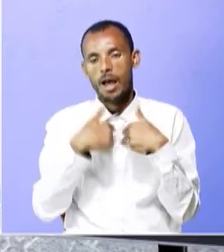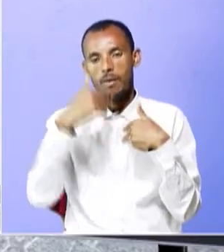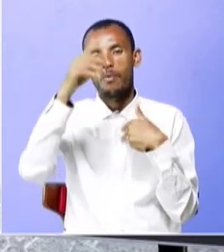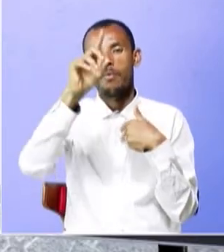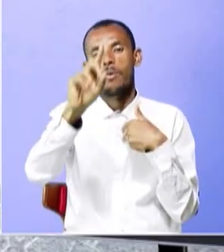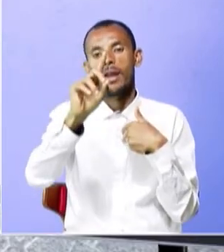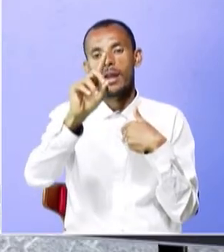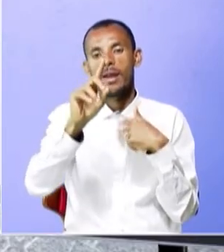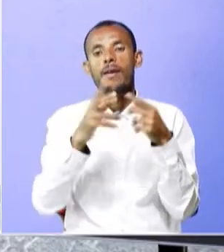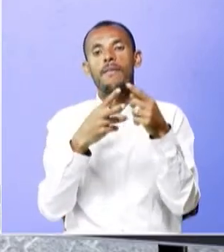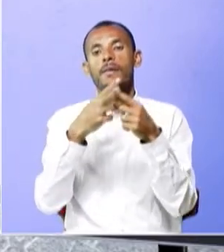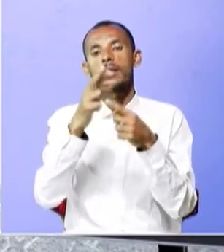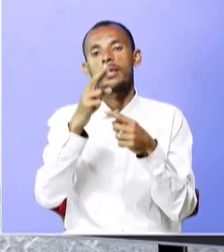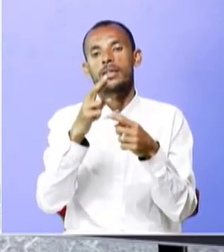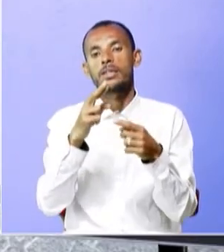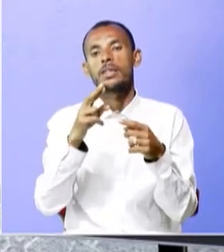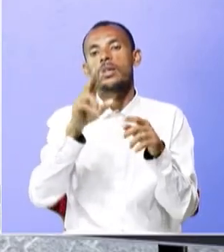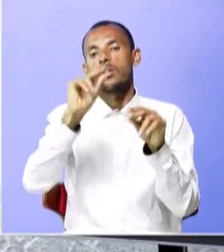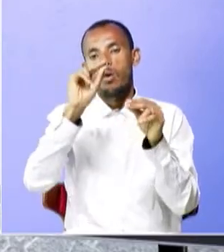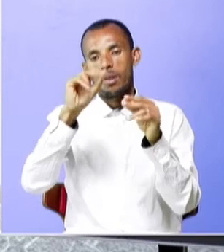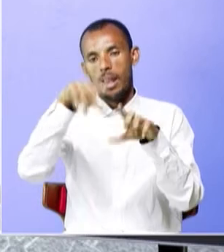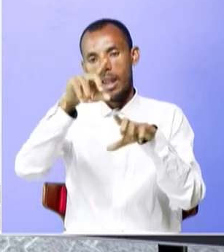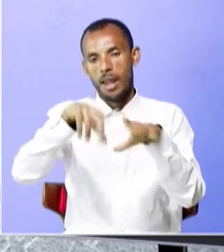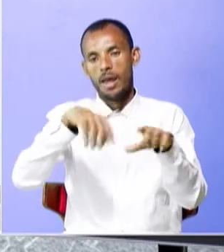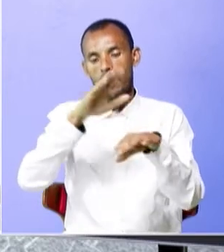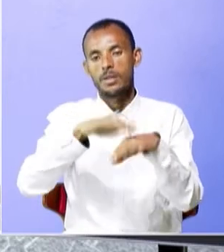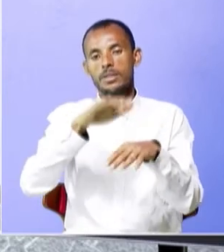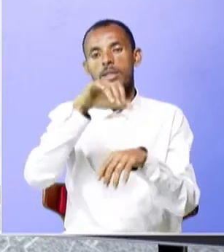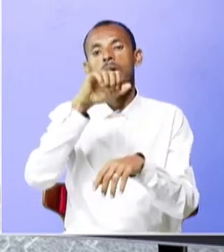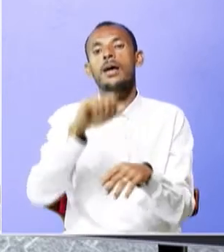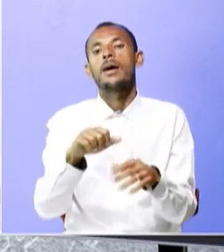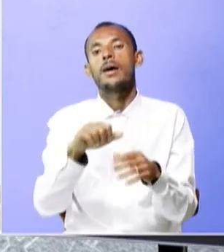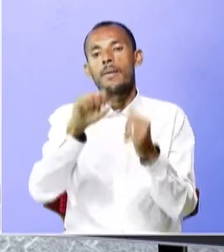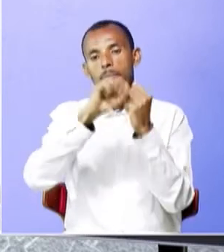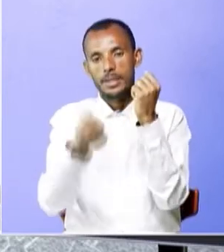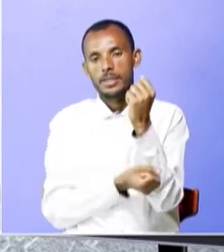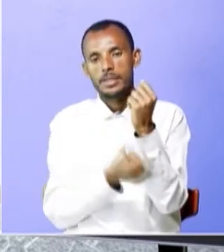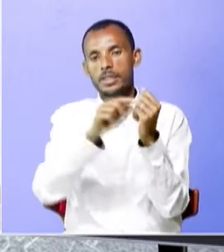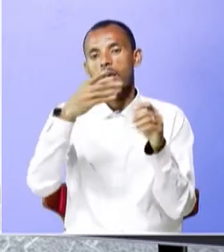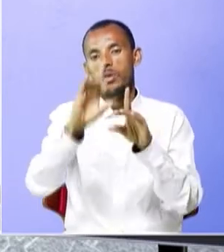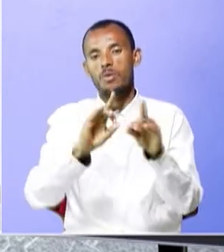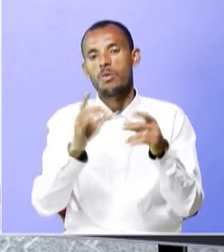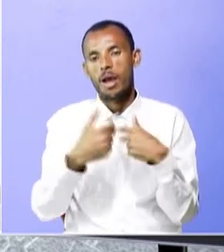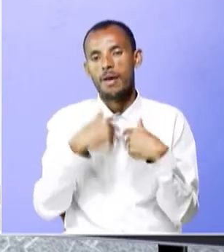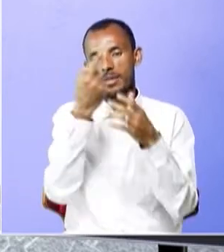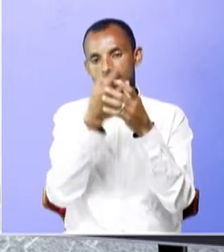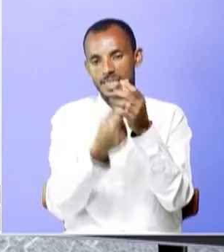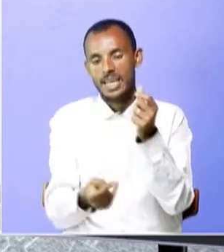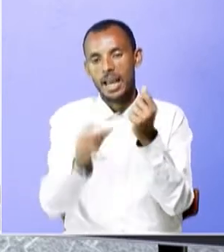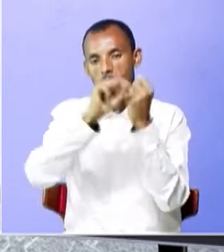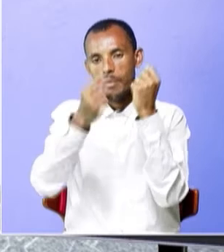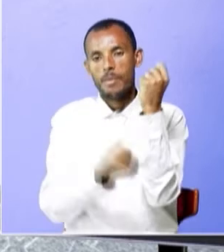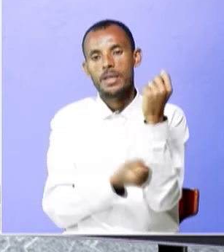one vertex which is not lying on the bases, and they do have a single base. Due